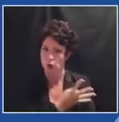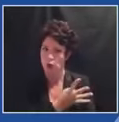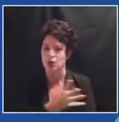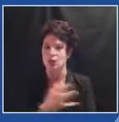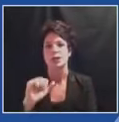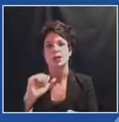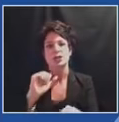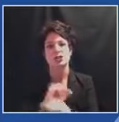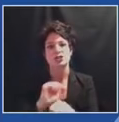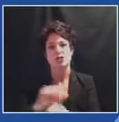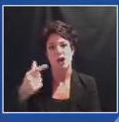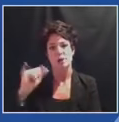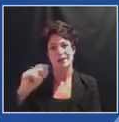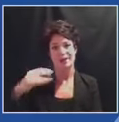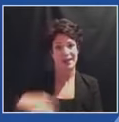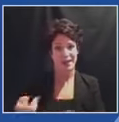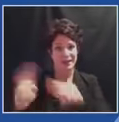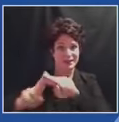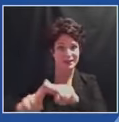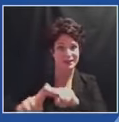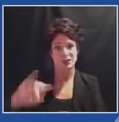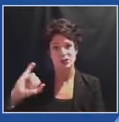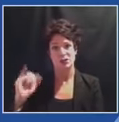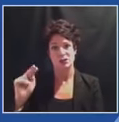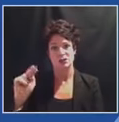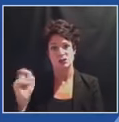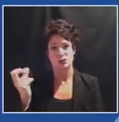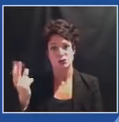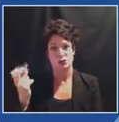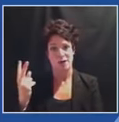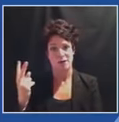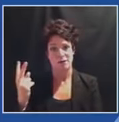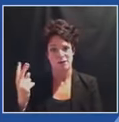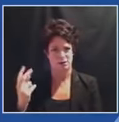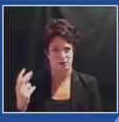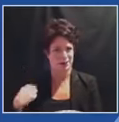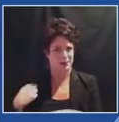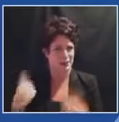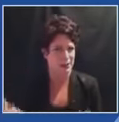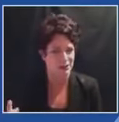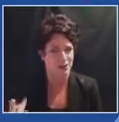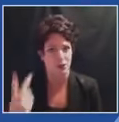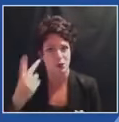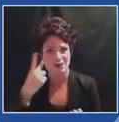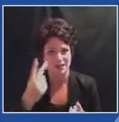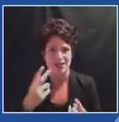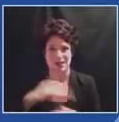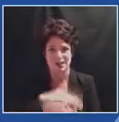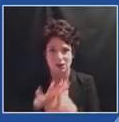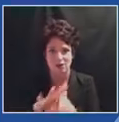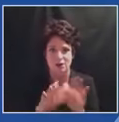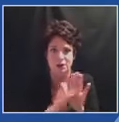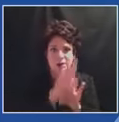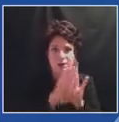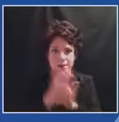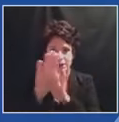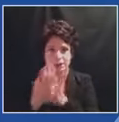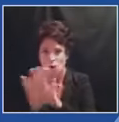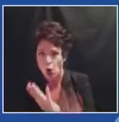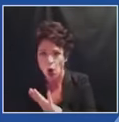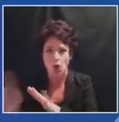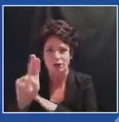as of June the 12th. In the days since, we've seen cases spiking around the country.